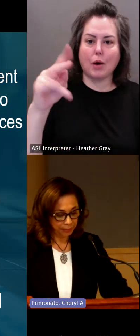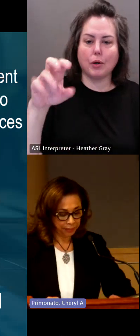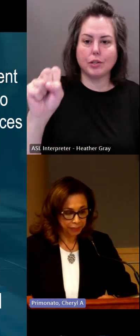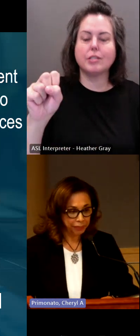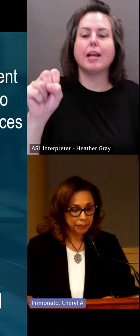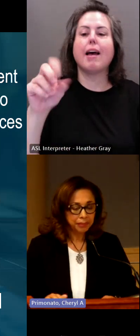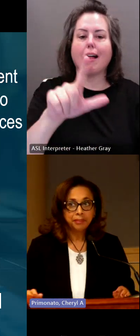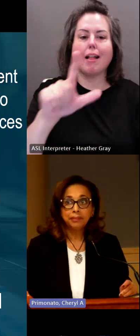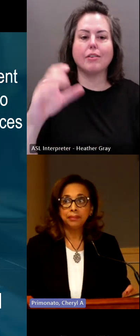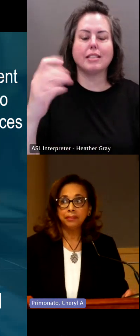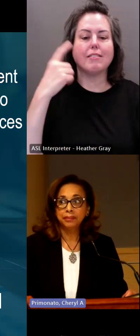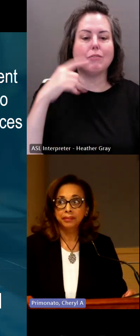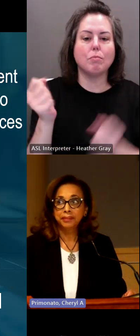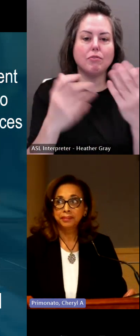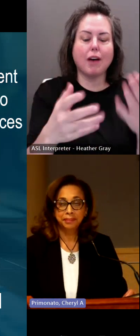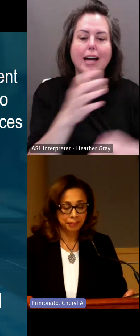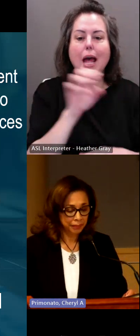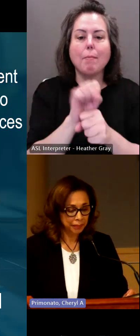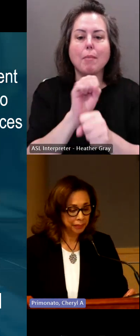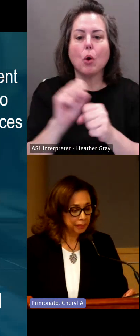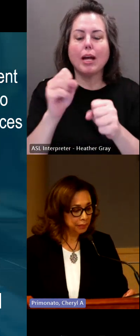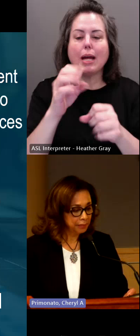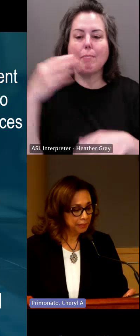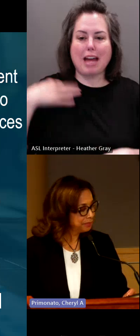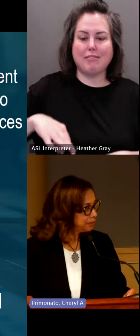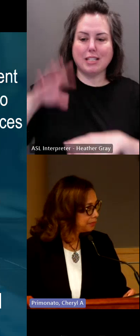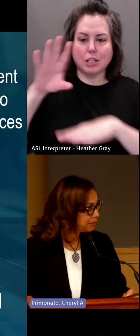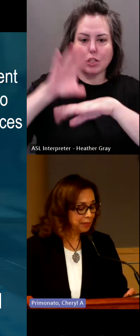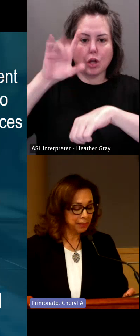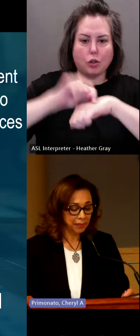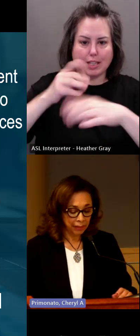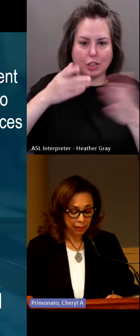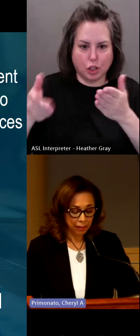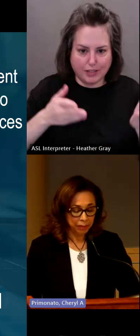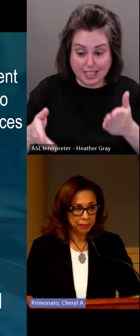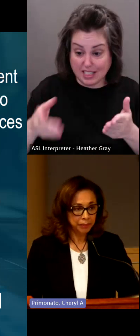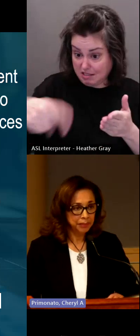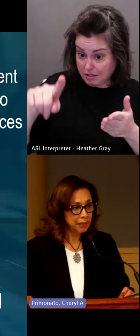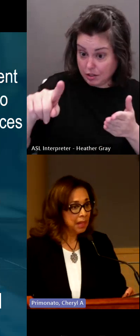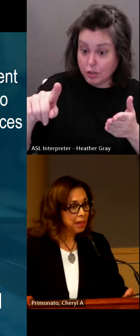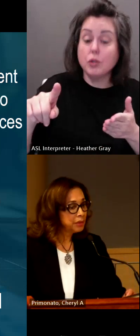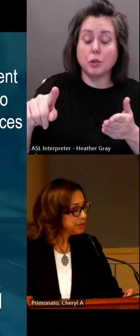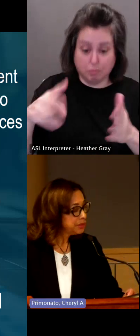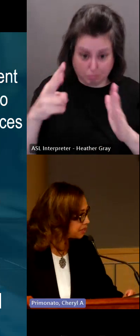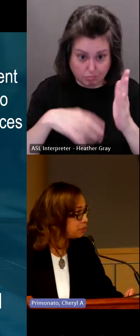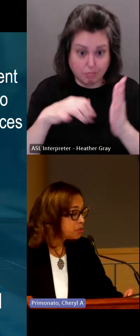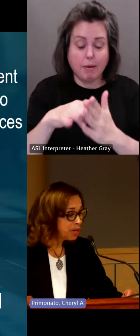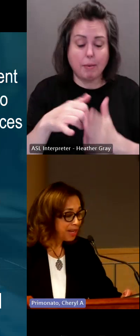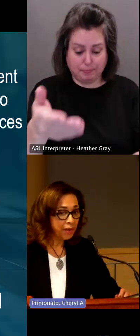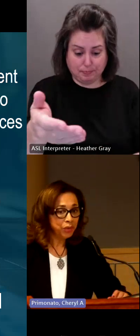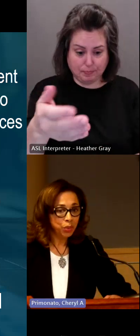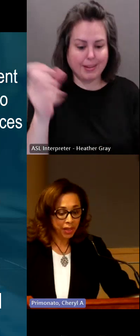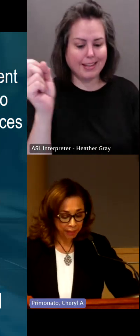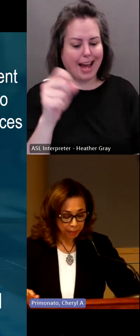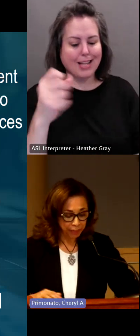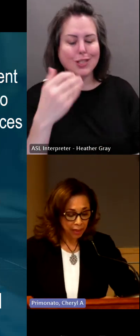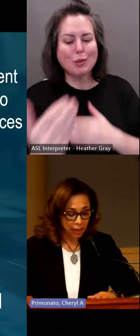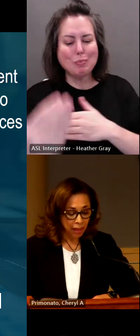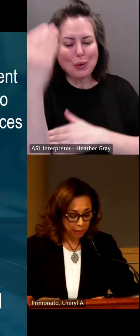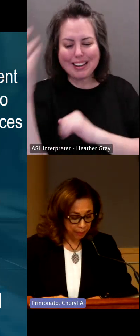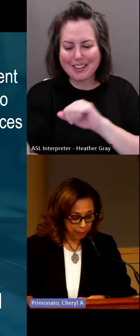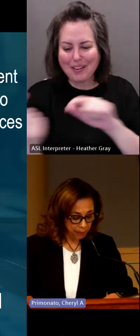provide employee benefits consulting services. Inez Falon, could you kindly present this resolution? Yes, good morning,